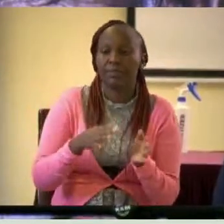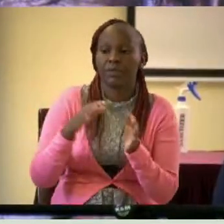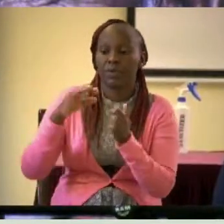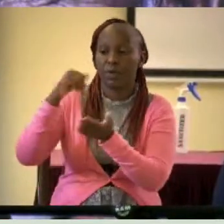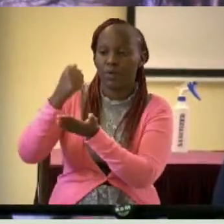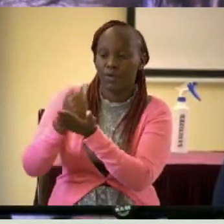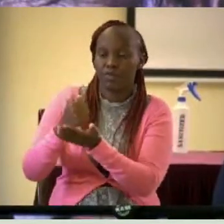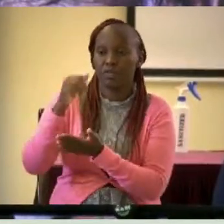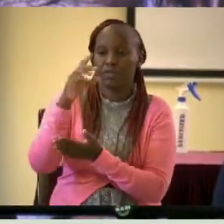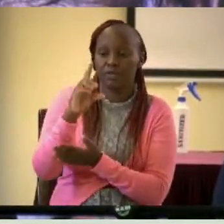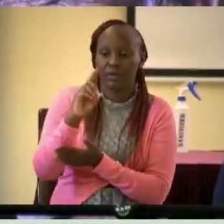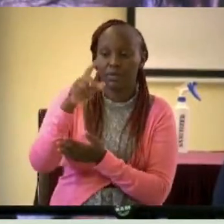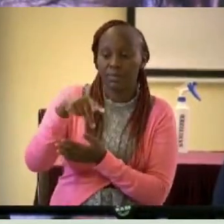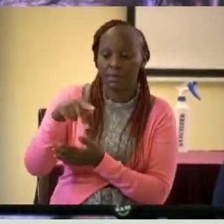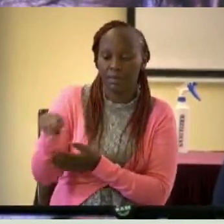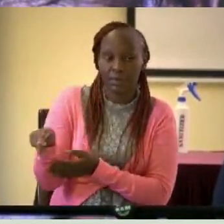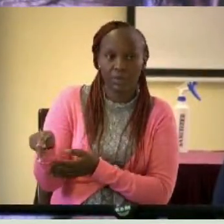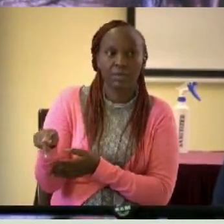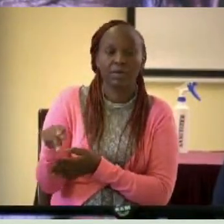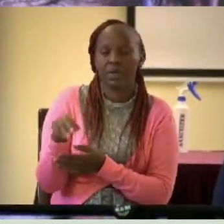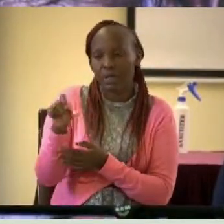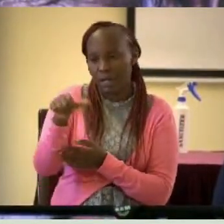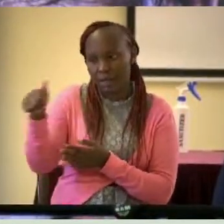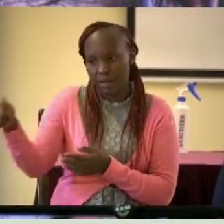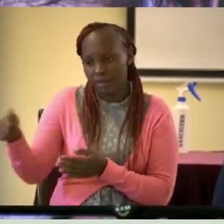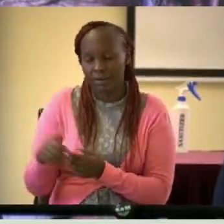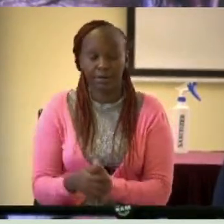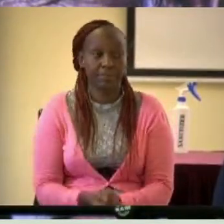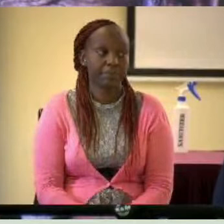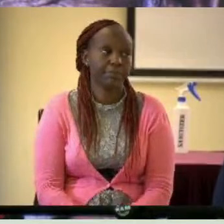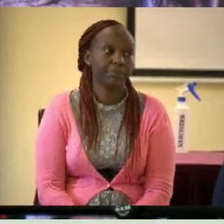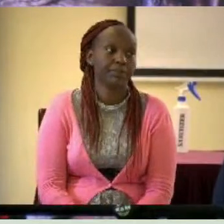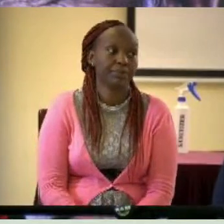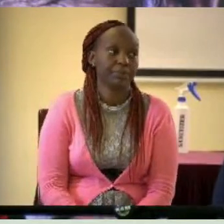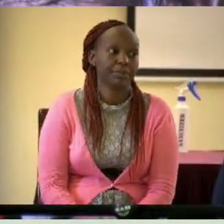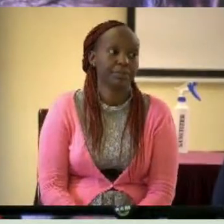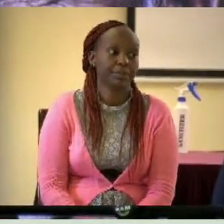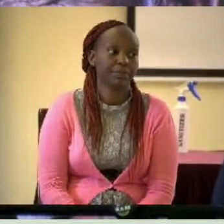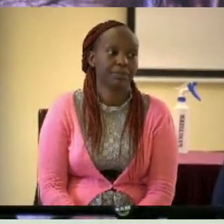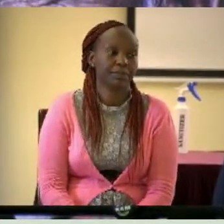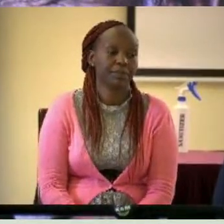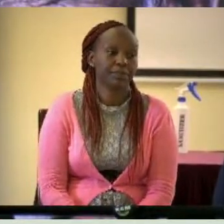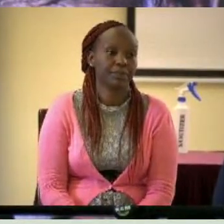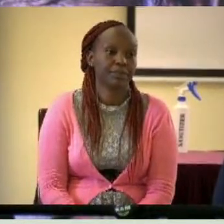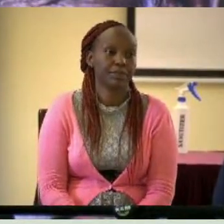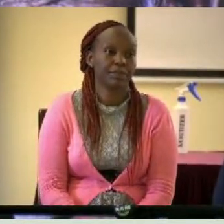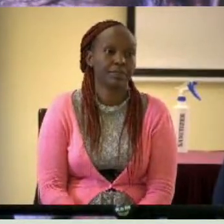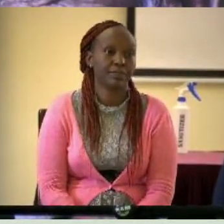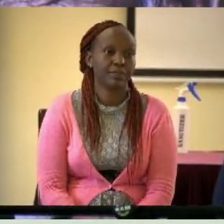DPP, and the like. So our